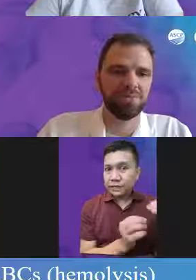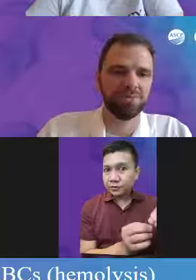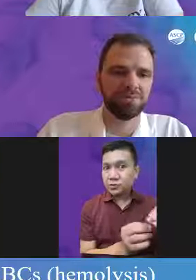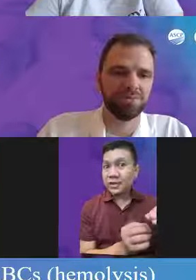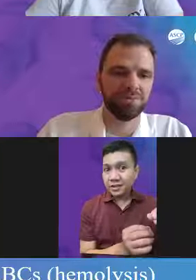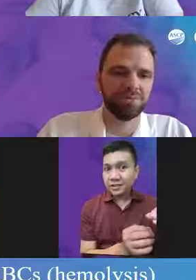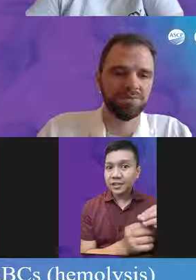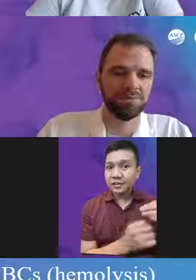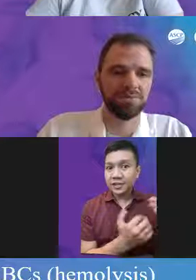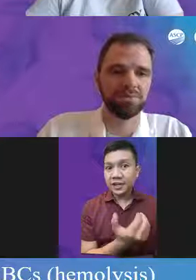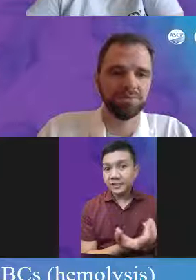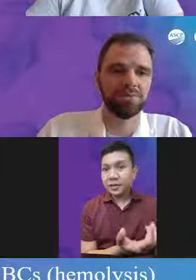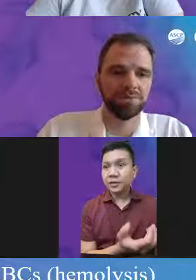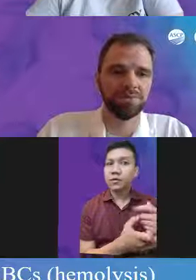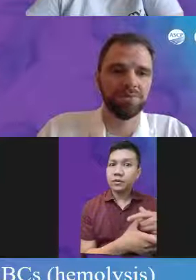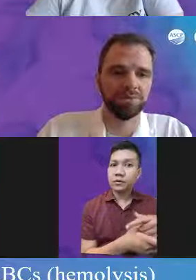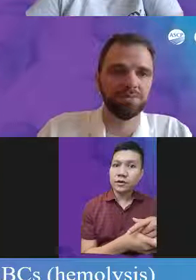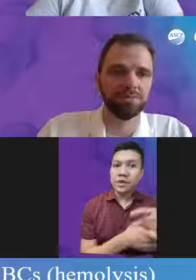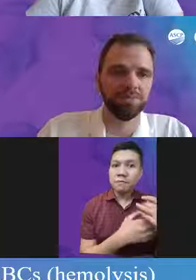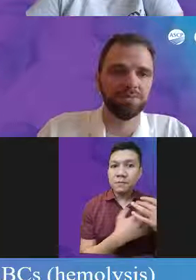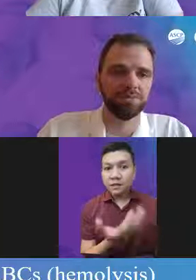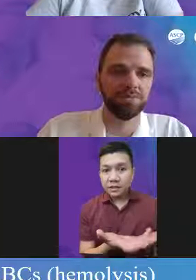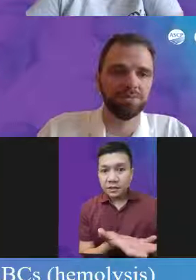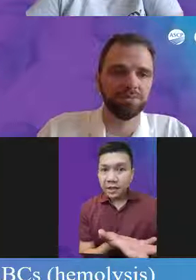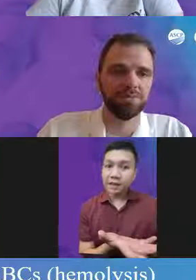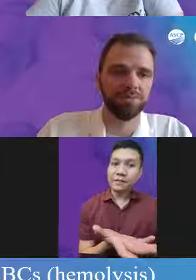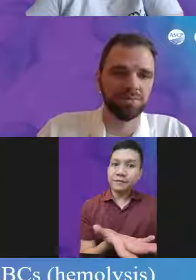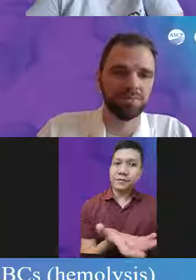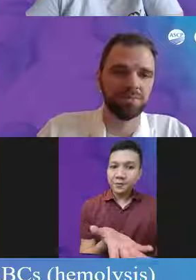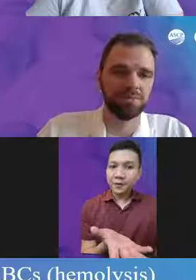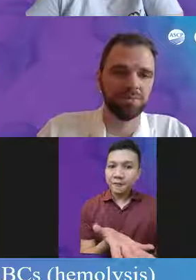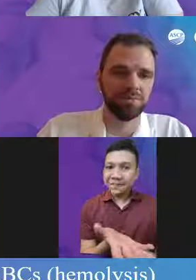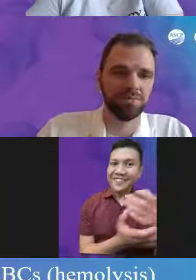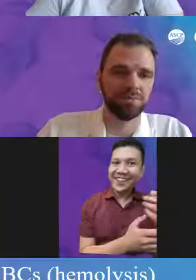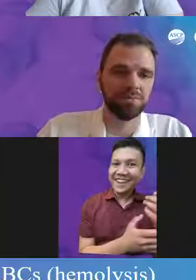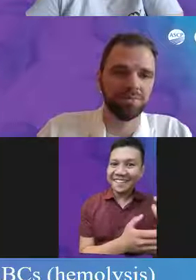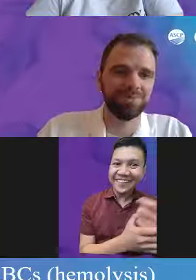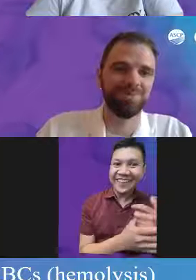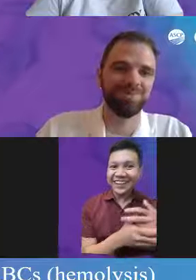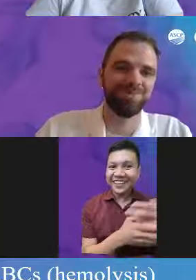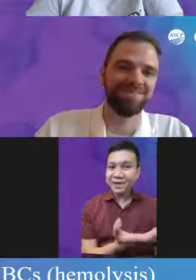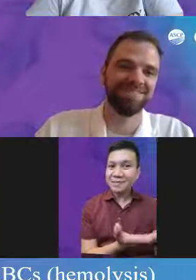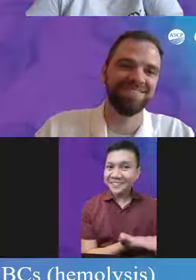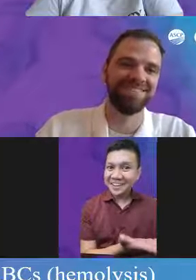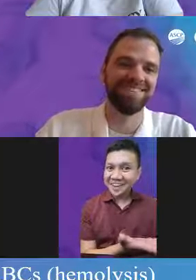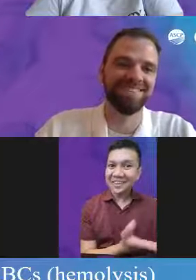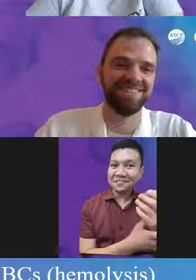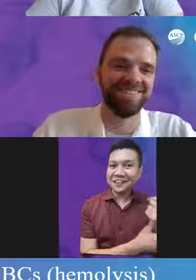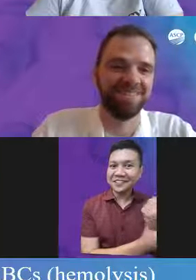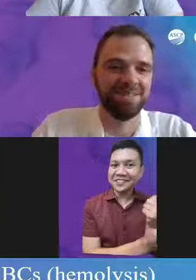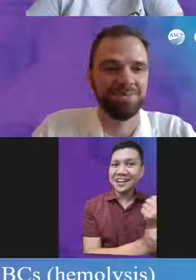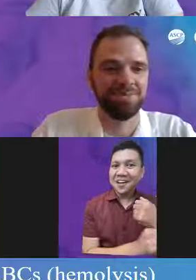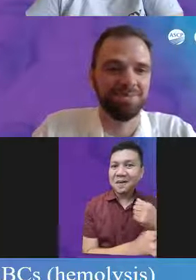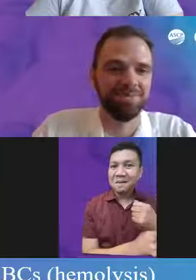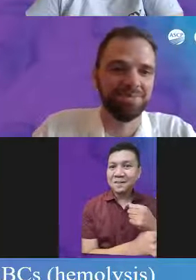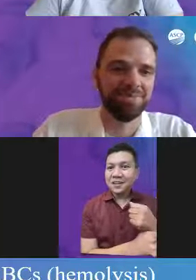If it really truly is a DIC or maybe EHEC for Aaron, maybe it's an EHEC